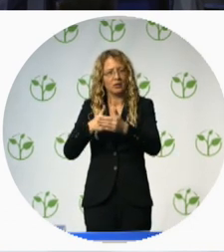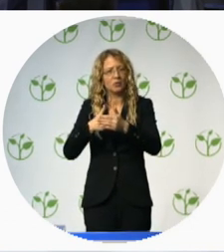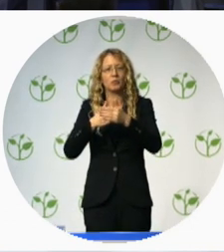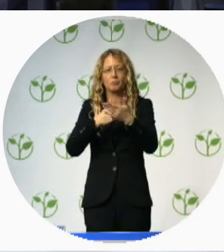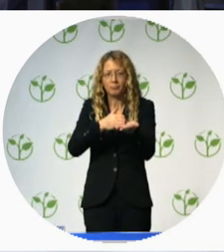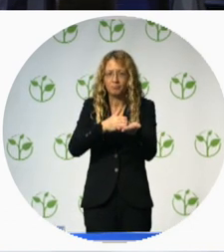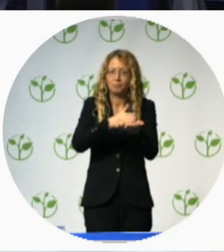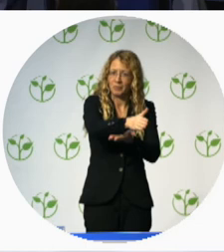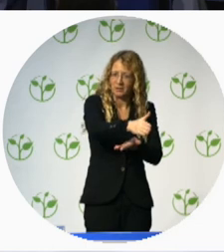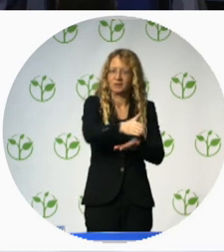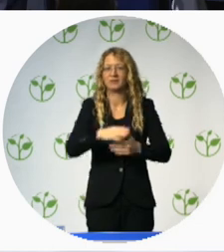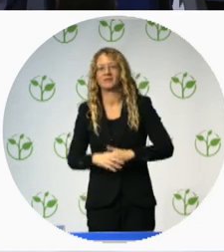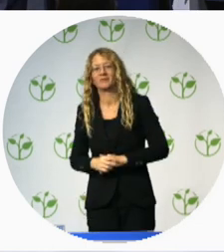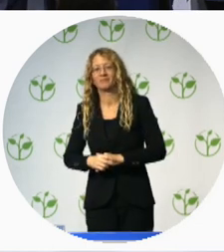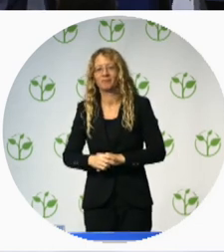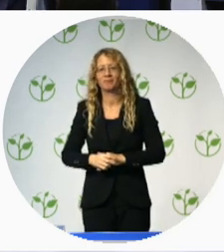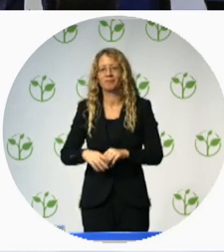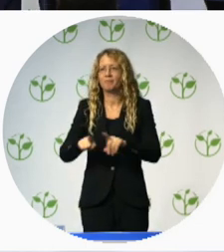companies about barrier-free requirements.